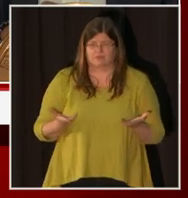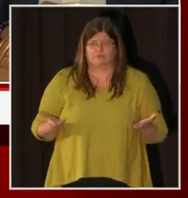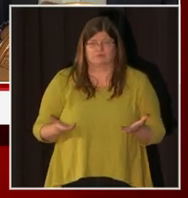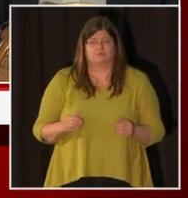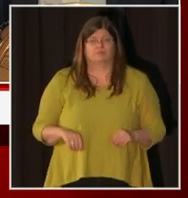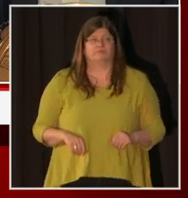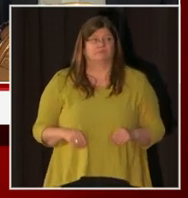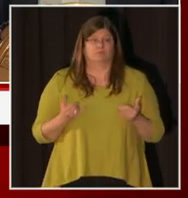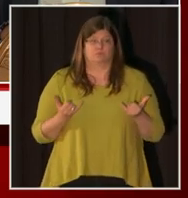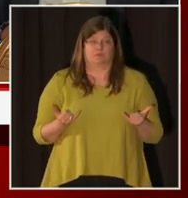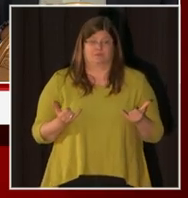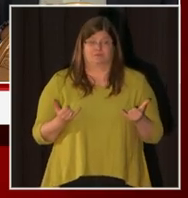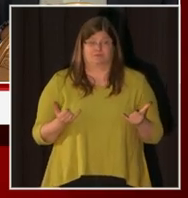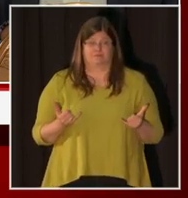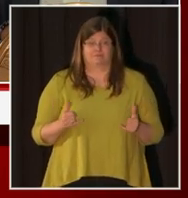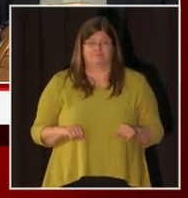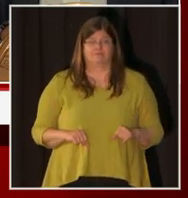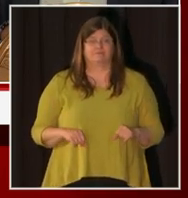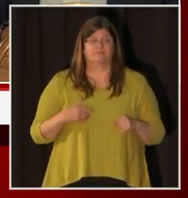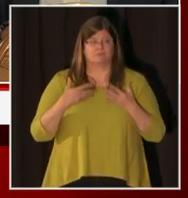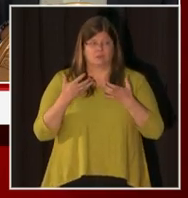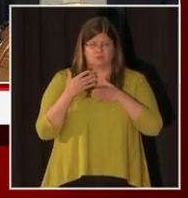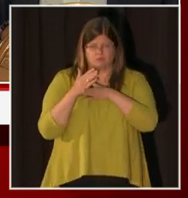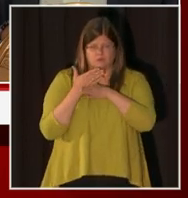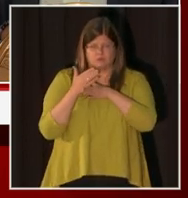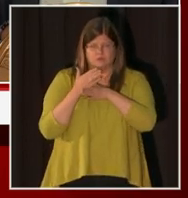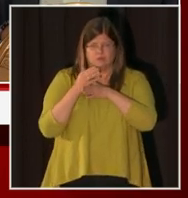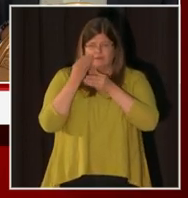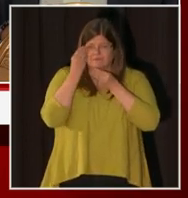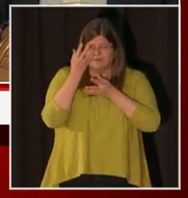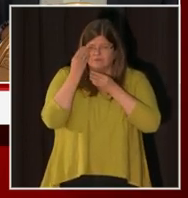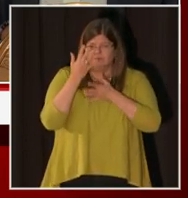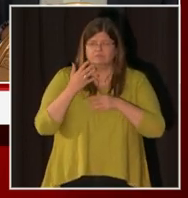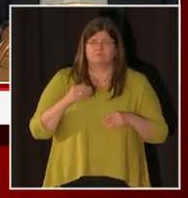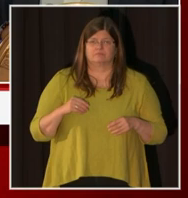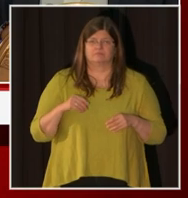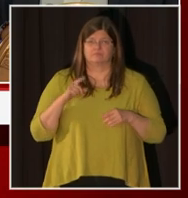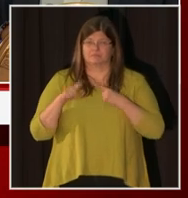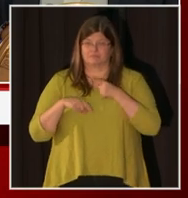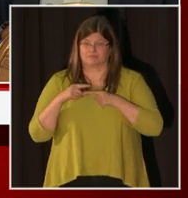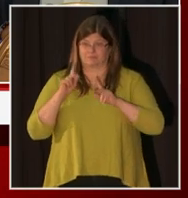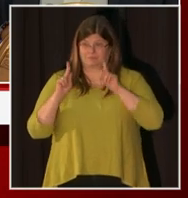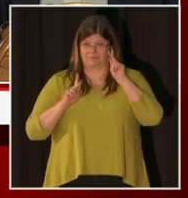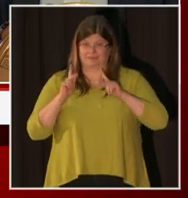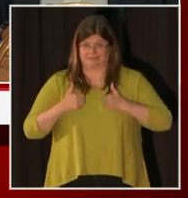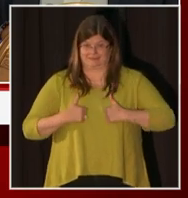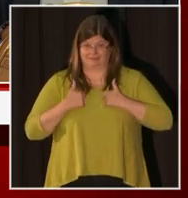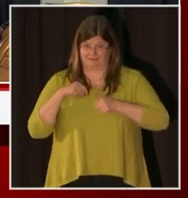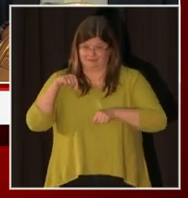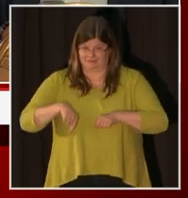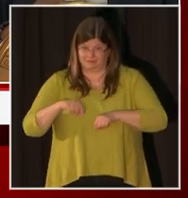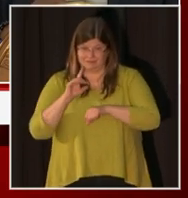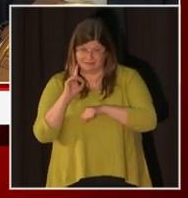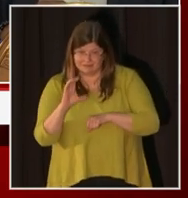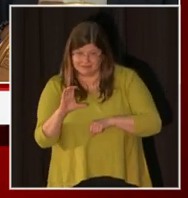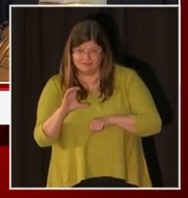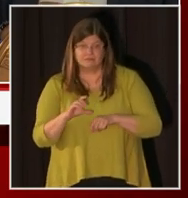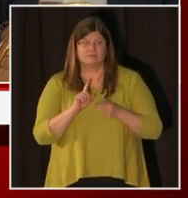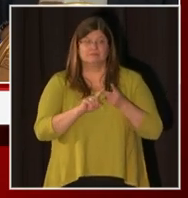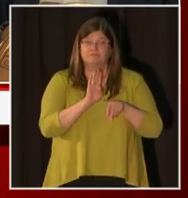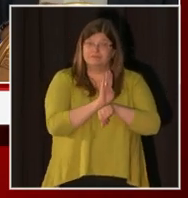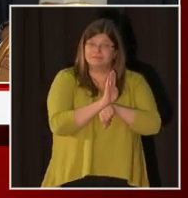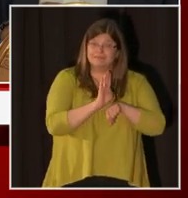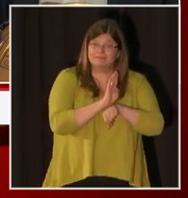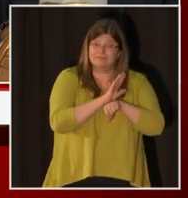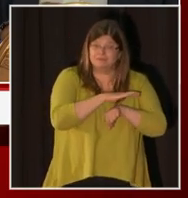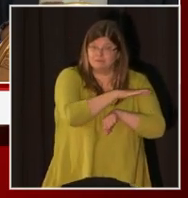I want to share some information with residents and businesses about the criteria we are considering